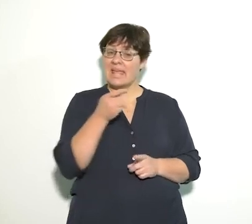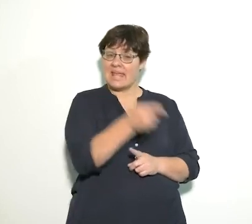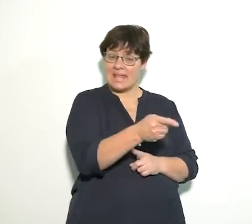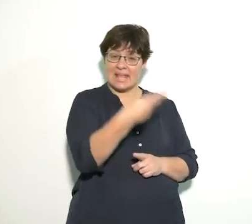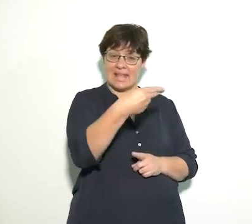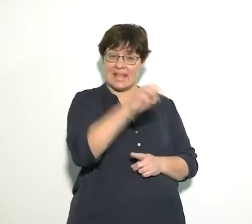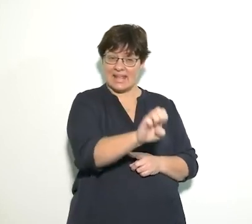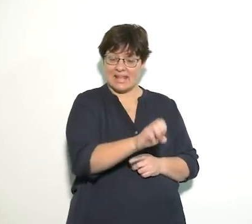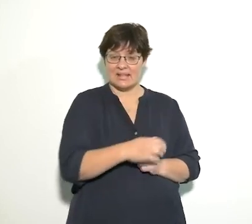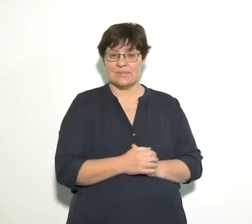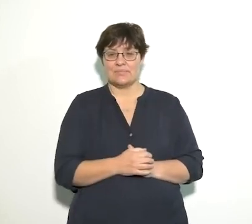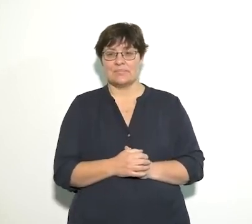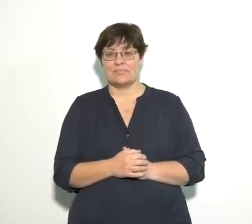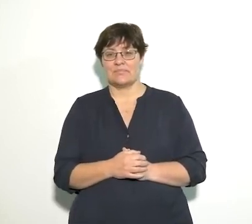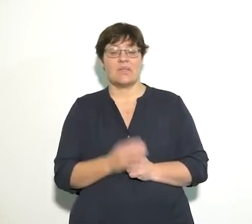he,